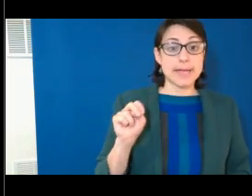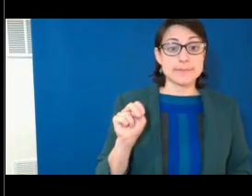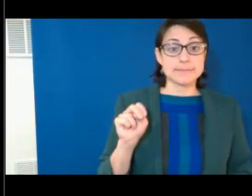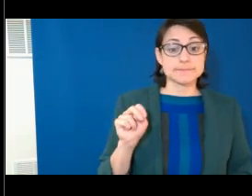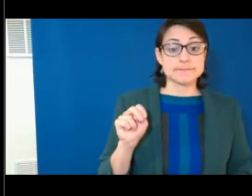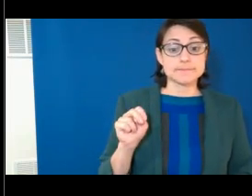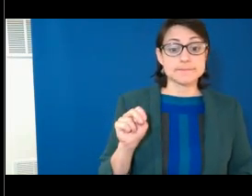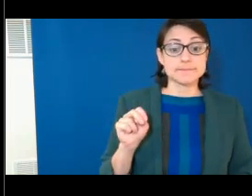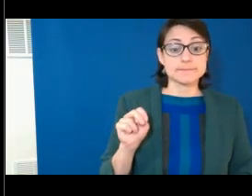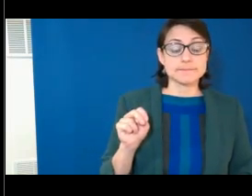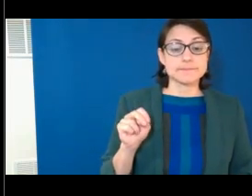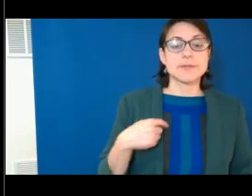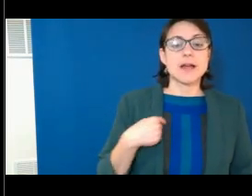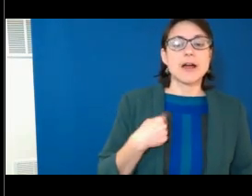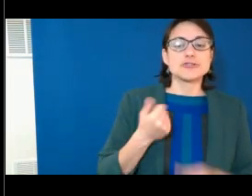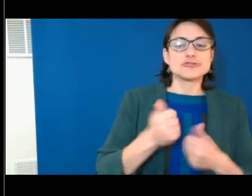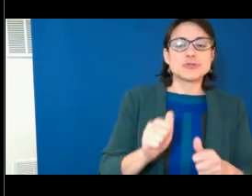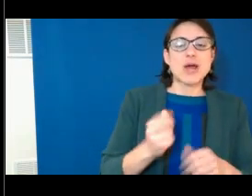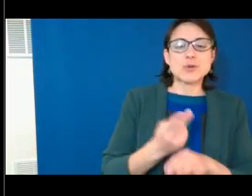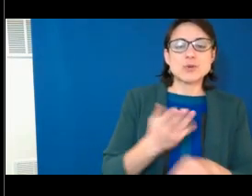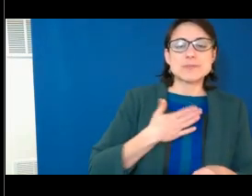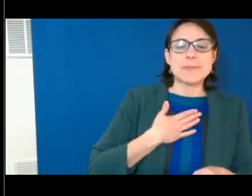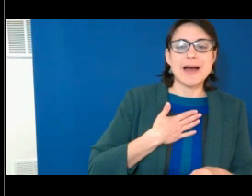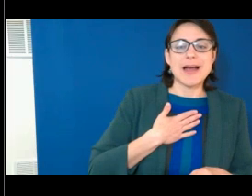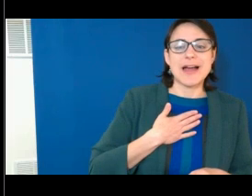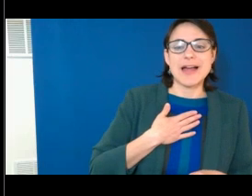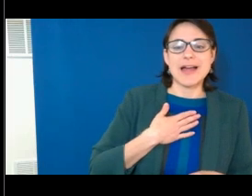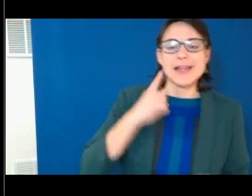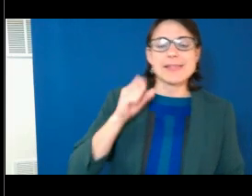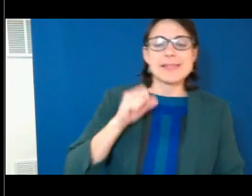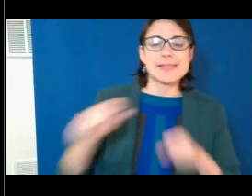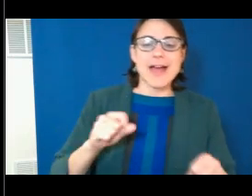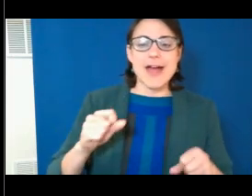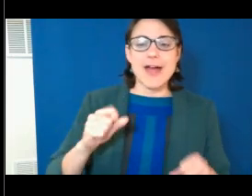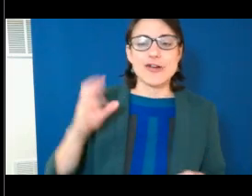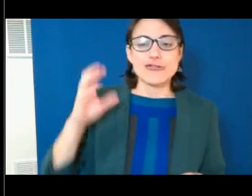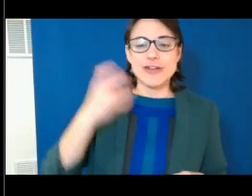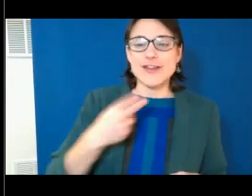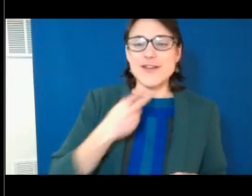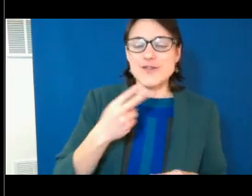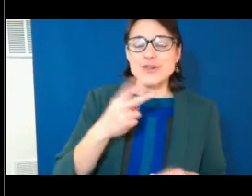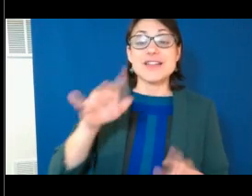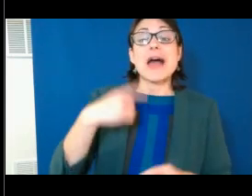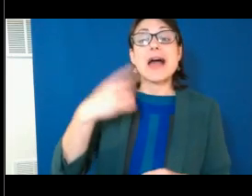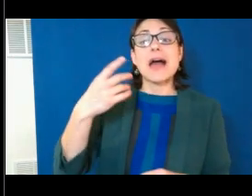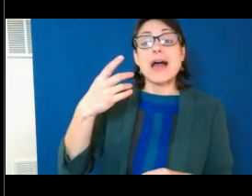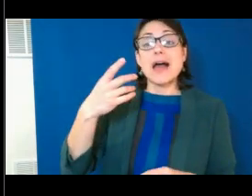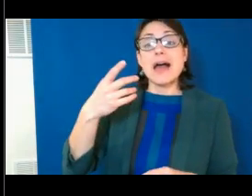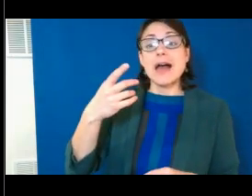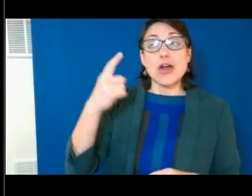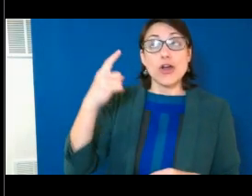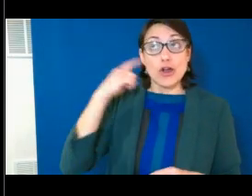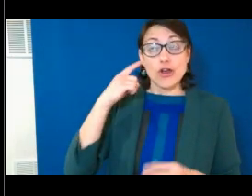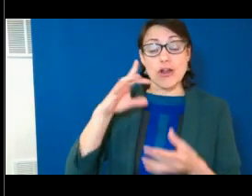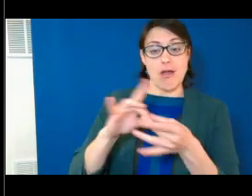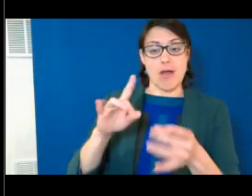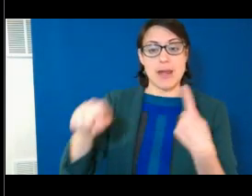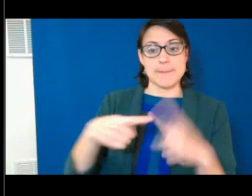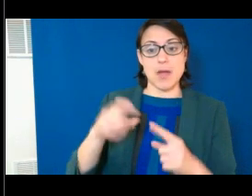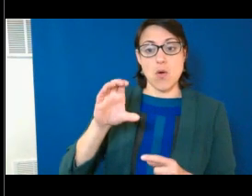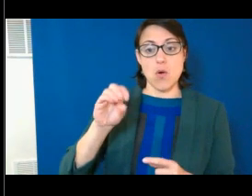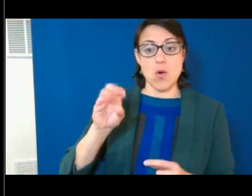I'll use my radio voice for this. So I was hearing the comment about Coca-Cola, and I've been thinking